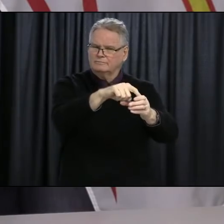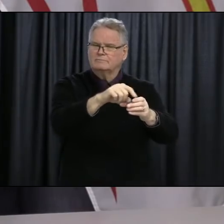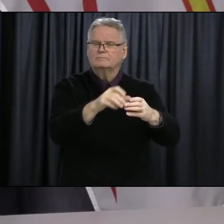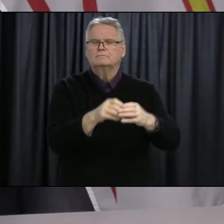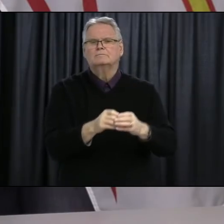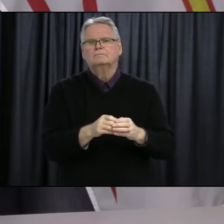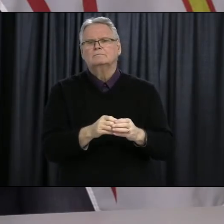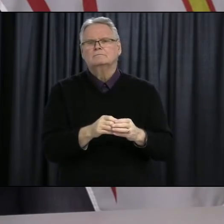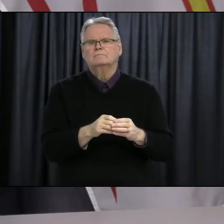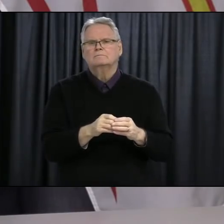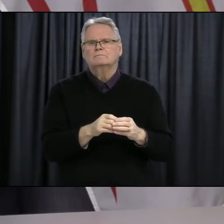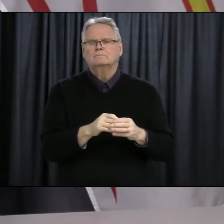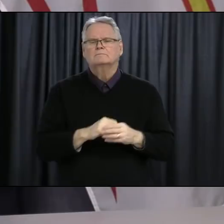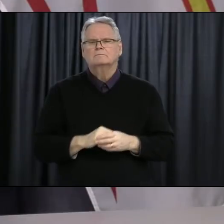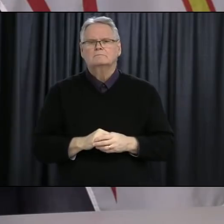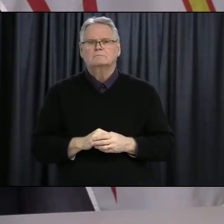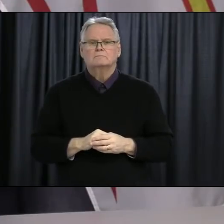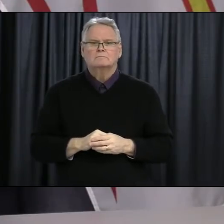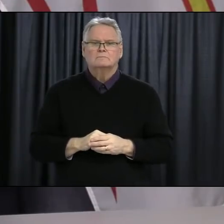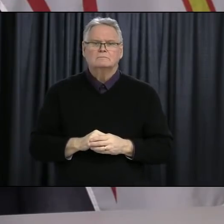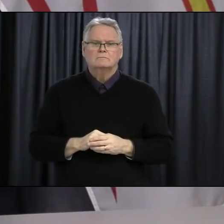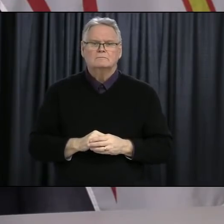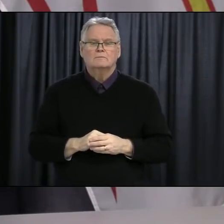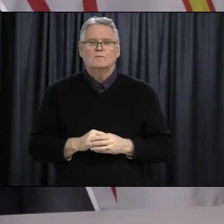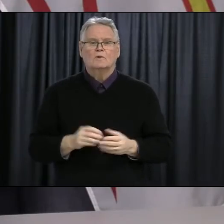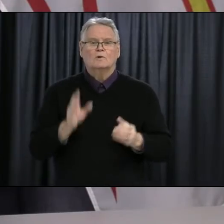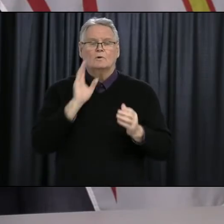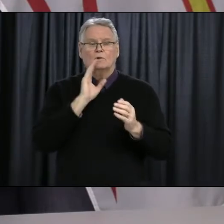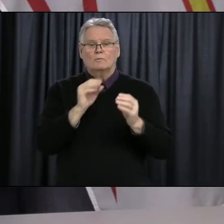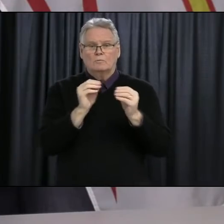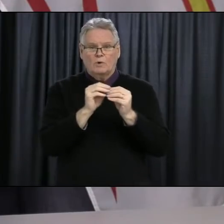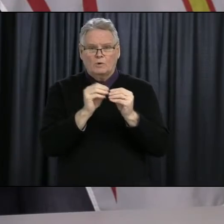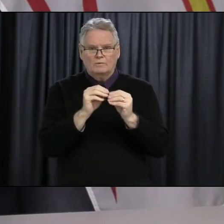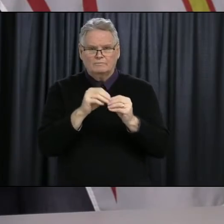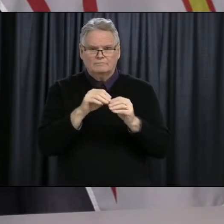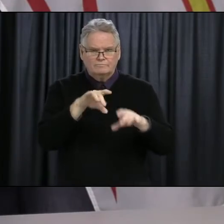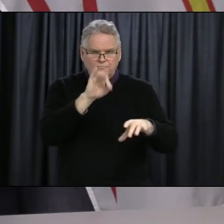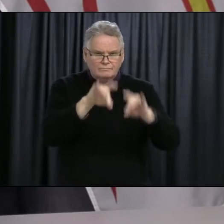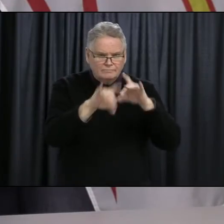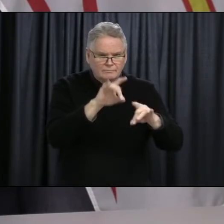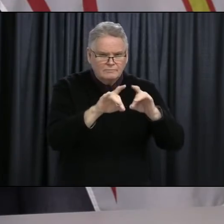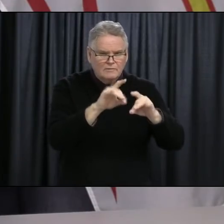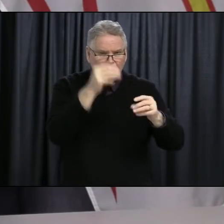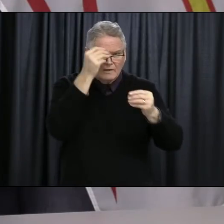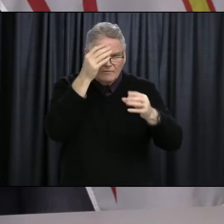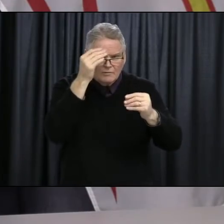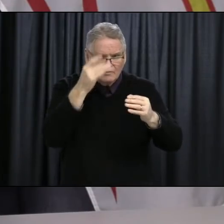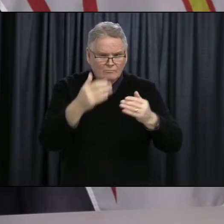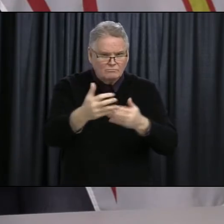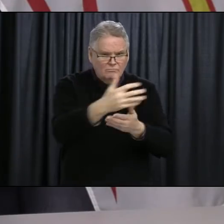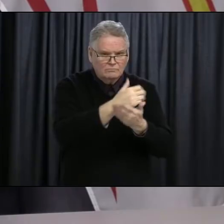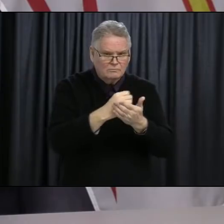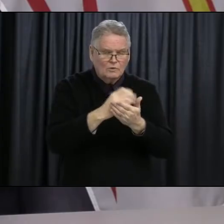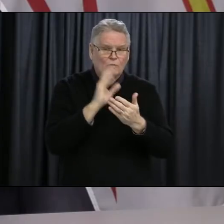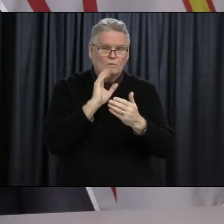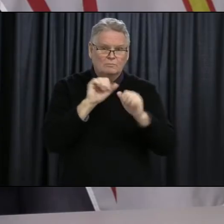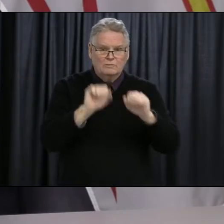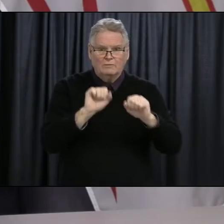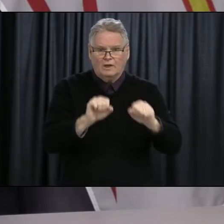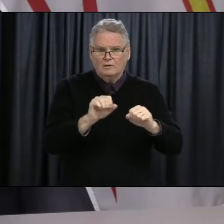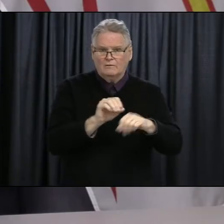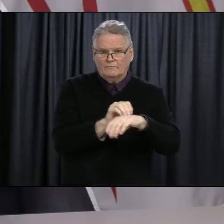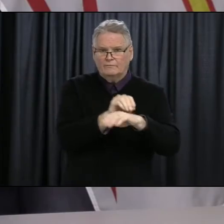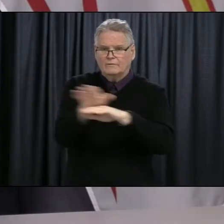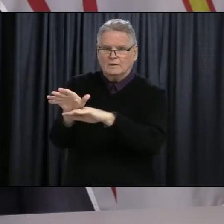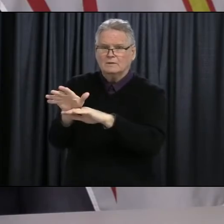As the information changes, we may have to change our response with that. But we are trying to